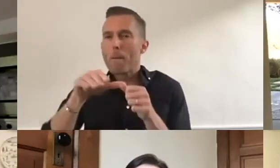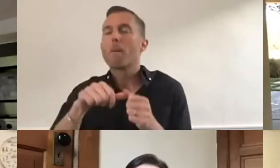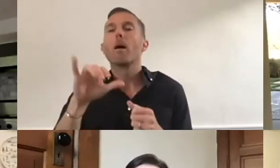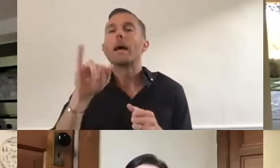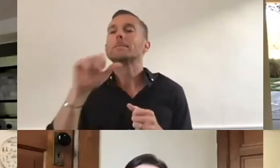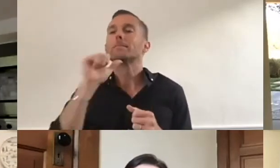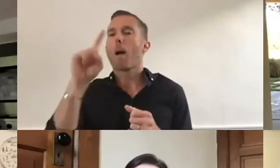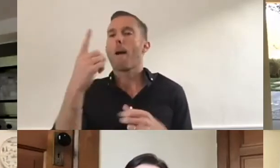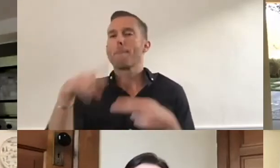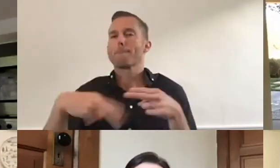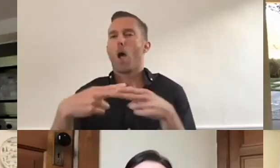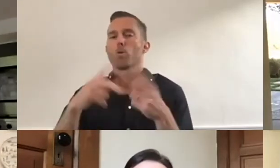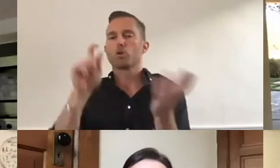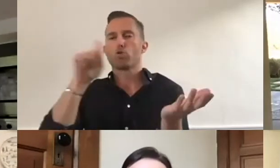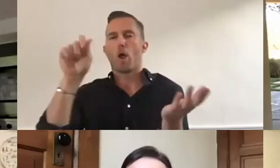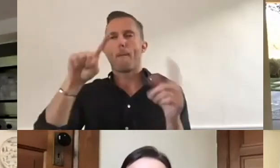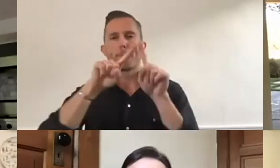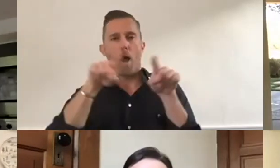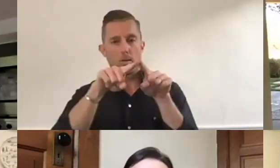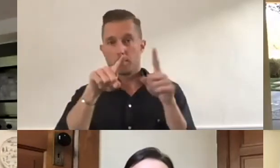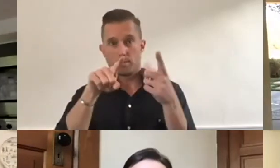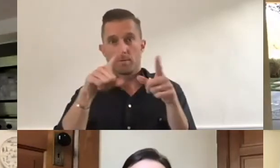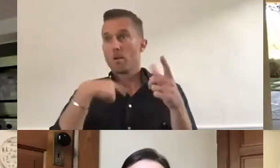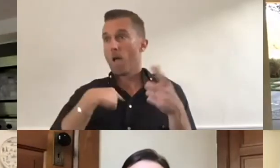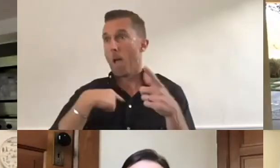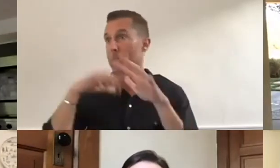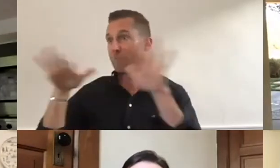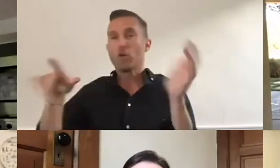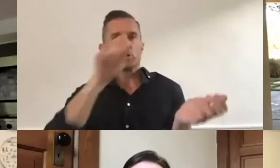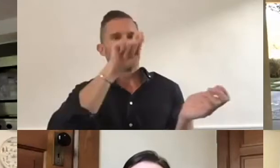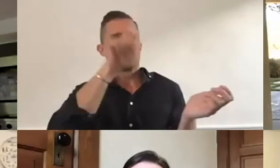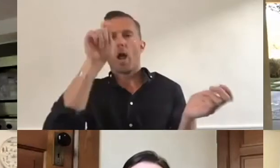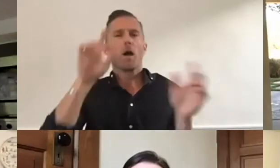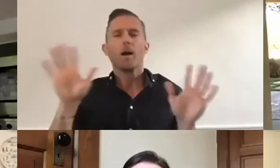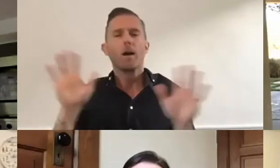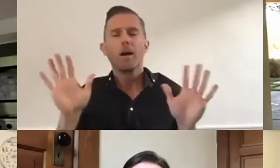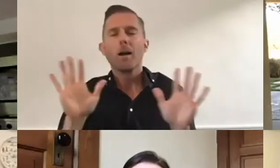is diversity inclusion the right thing to do, it ultimately